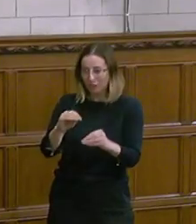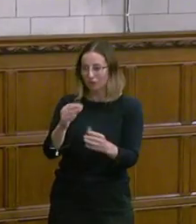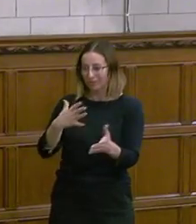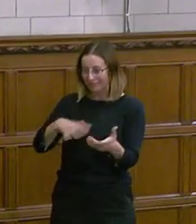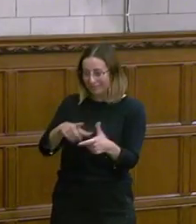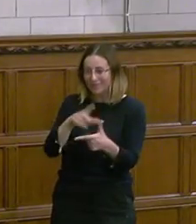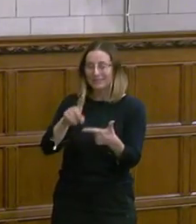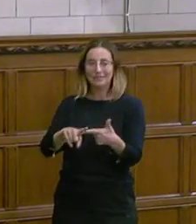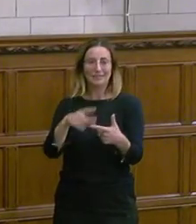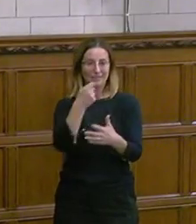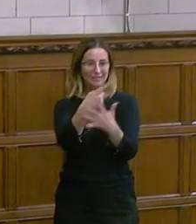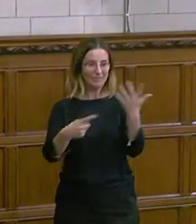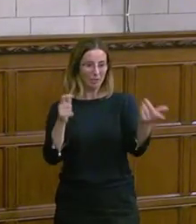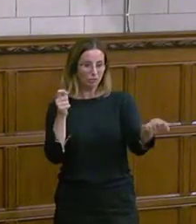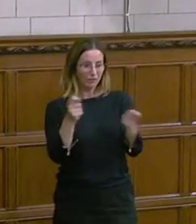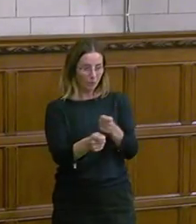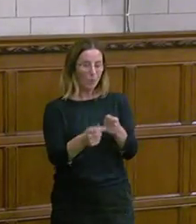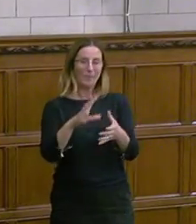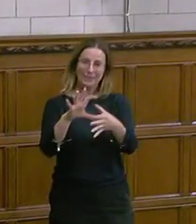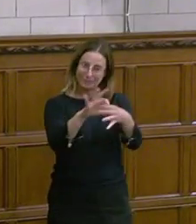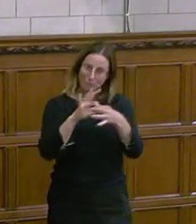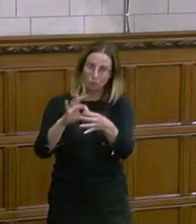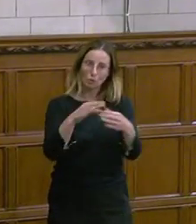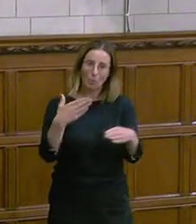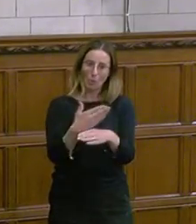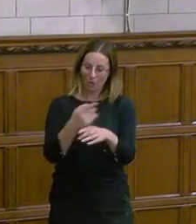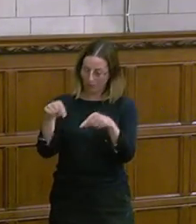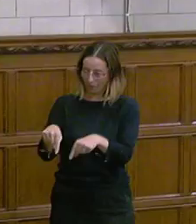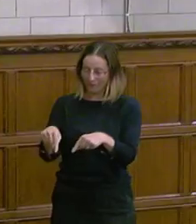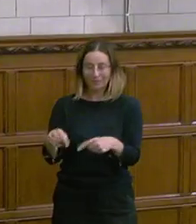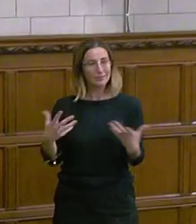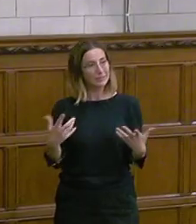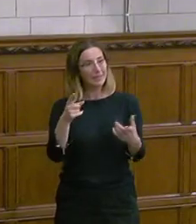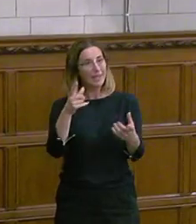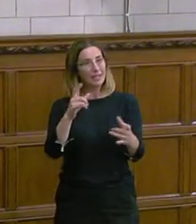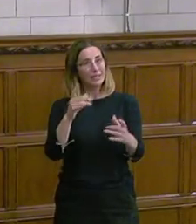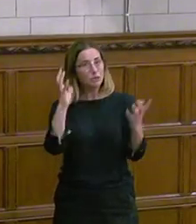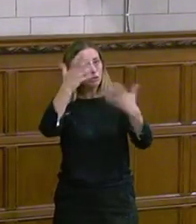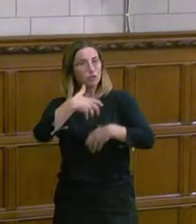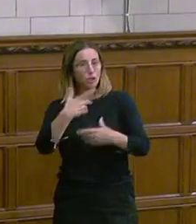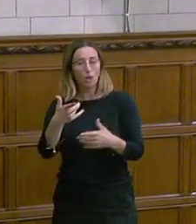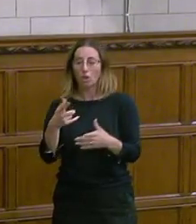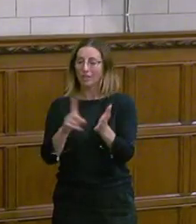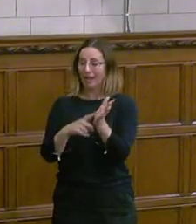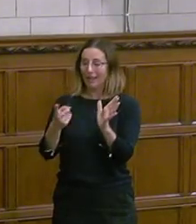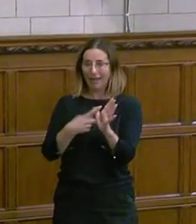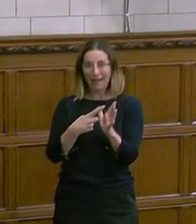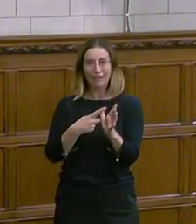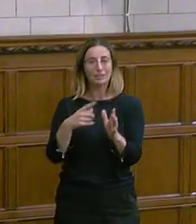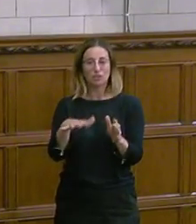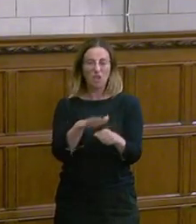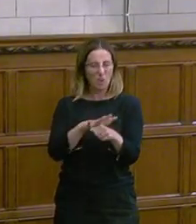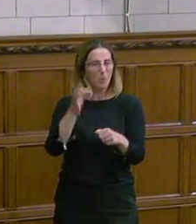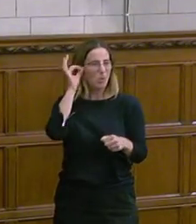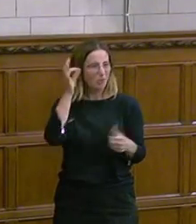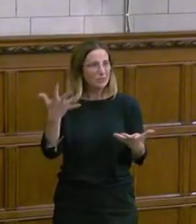reforms on joint working and commissioning. There is a concern, Mr. Stringer, that local authorities across England